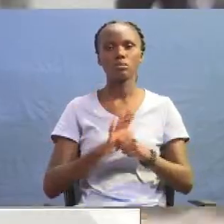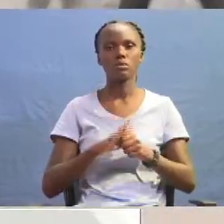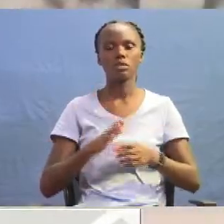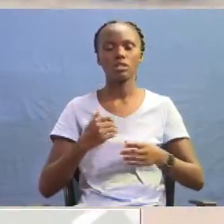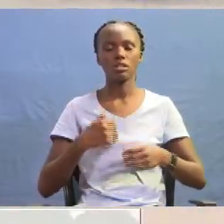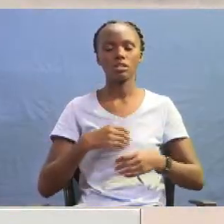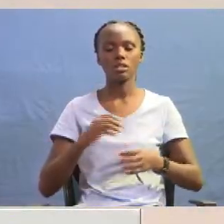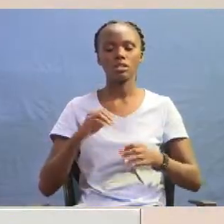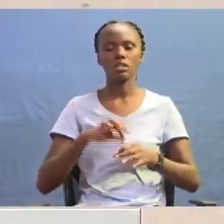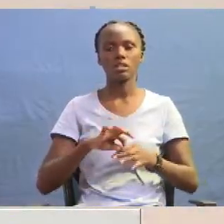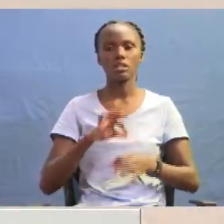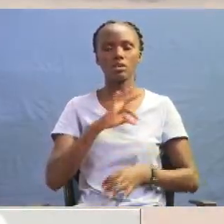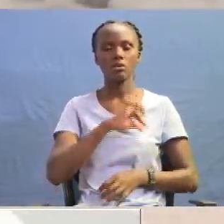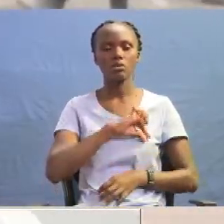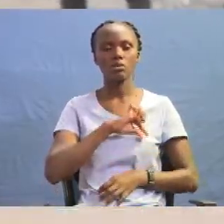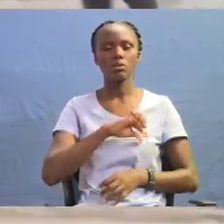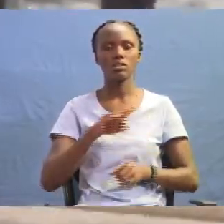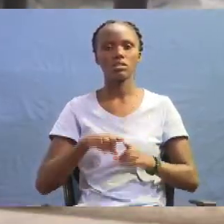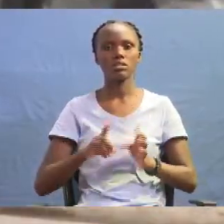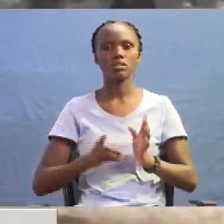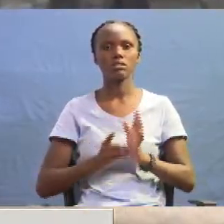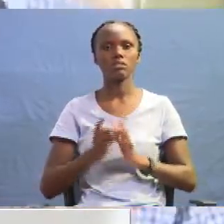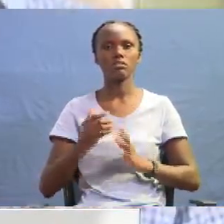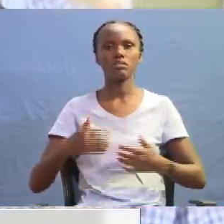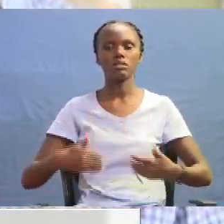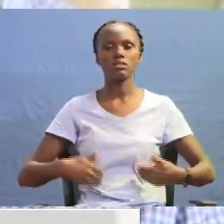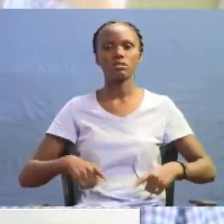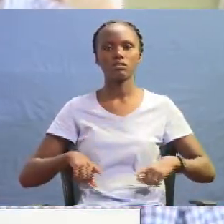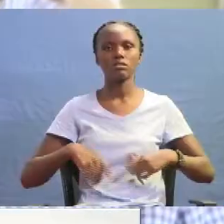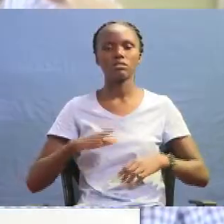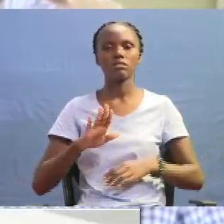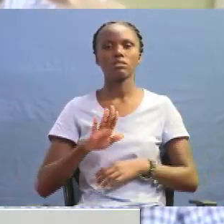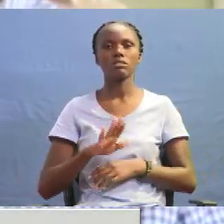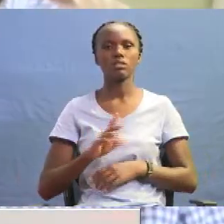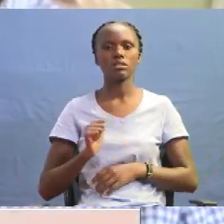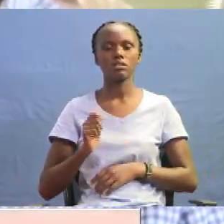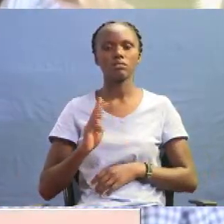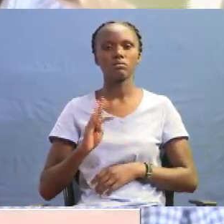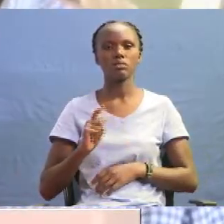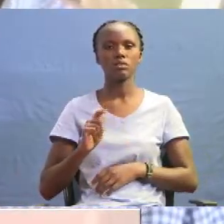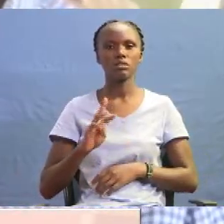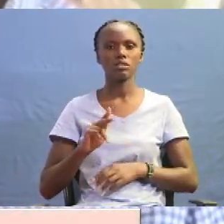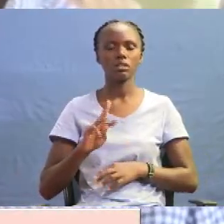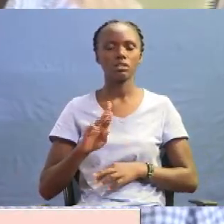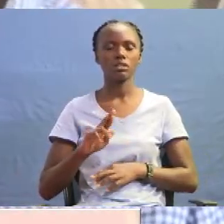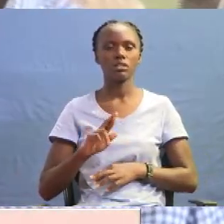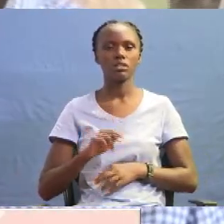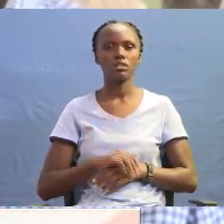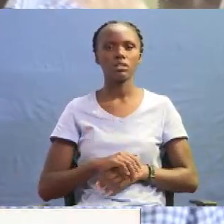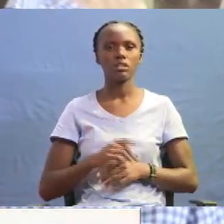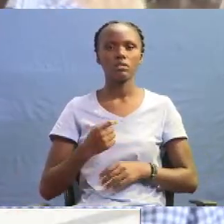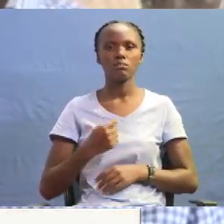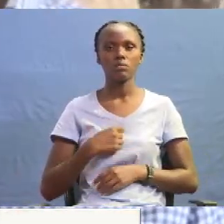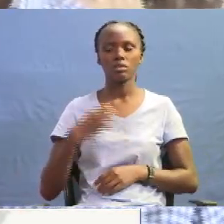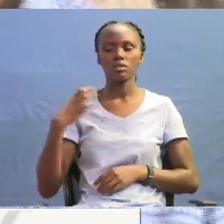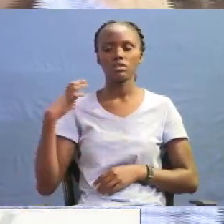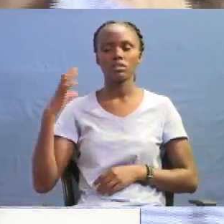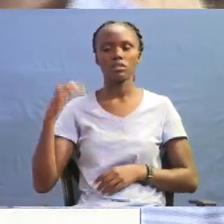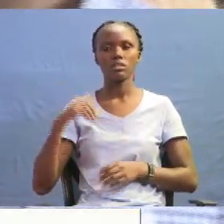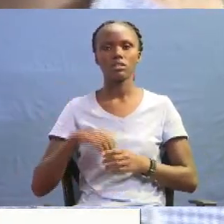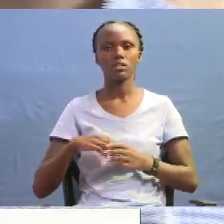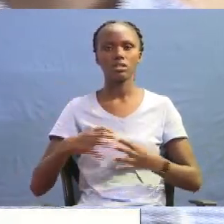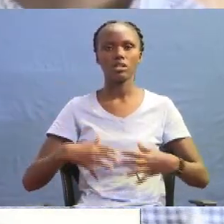improve product quality, and raise living standards. Abubakar Mohammed, mimi ni chairman